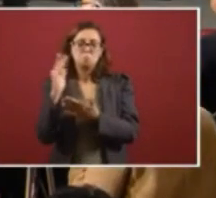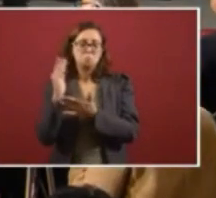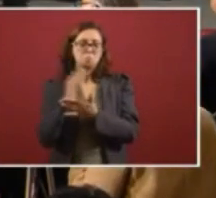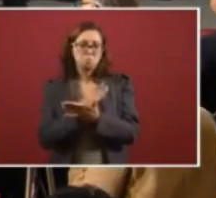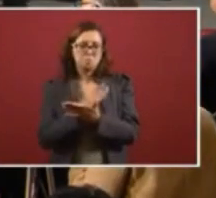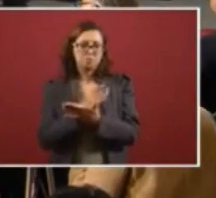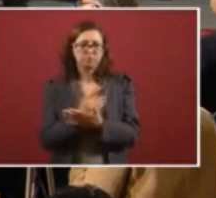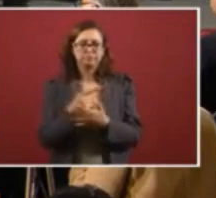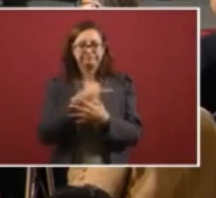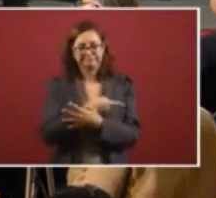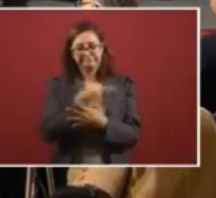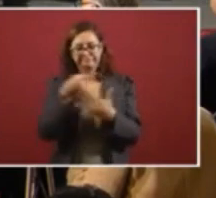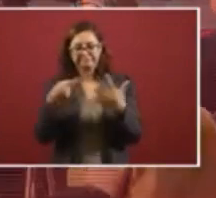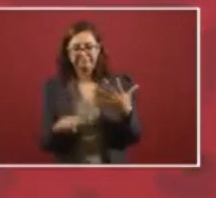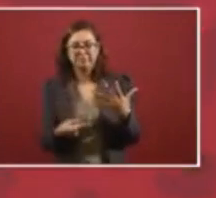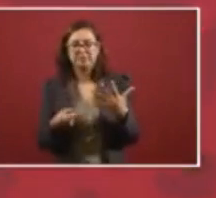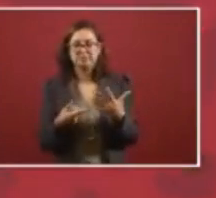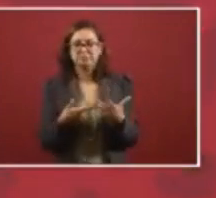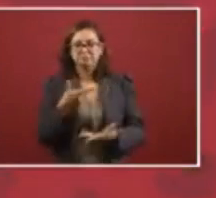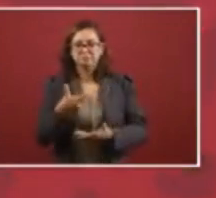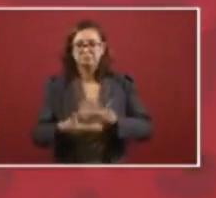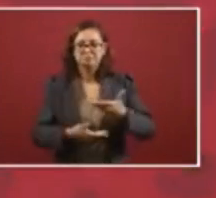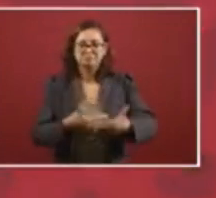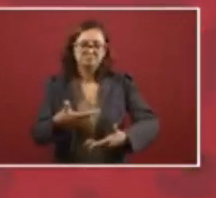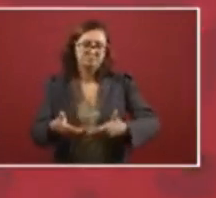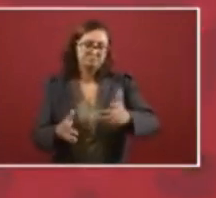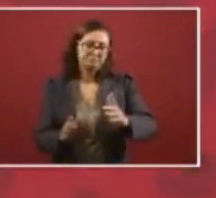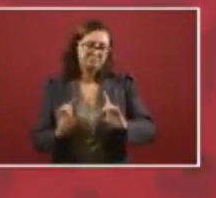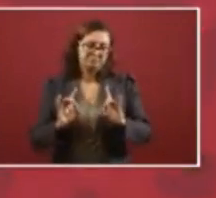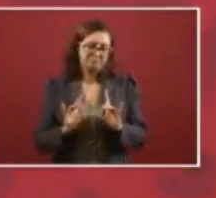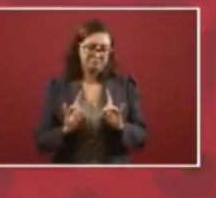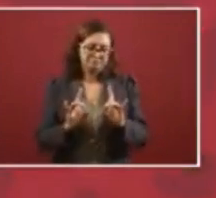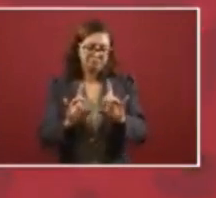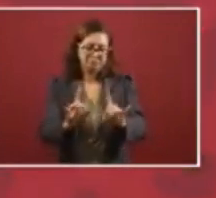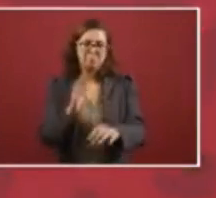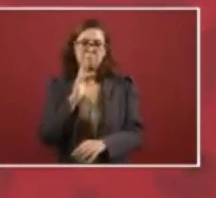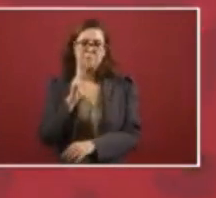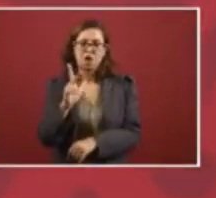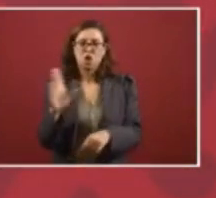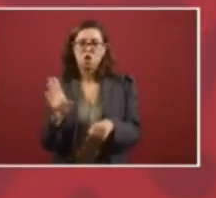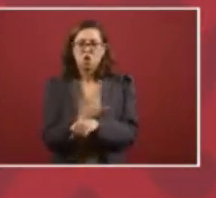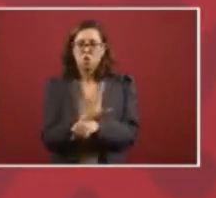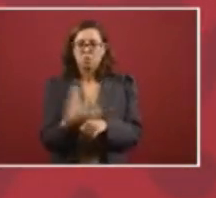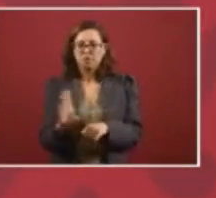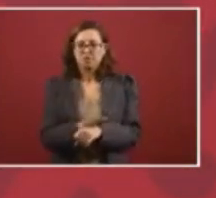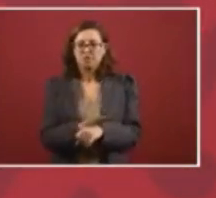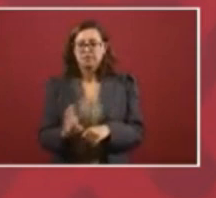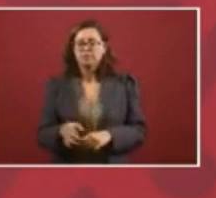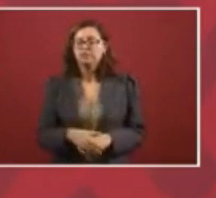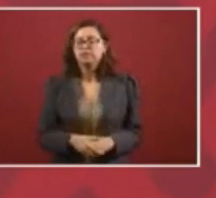So there's many of the consequences that